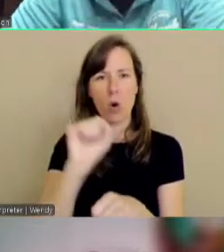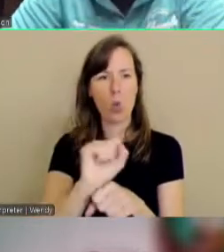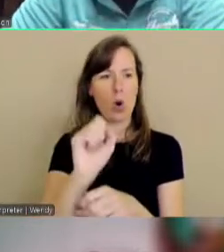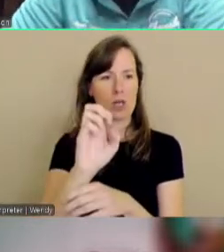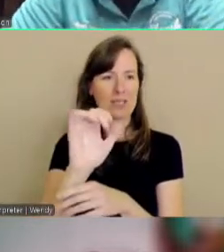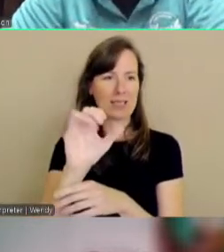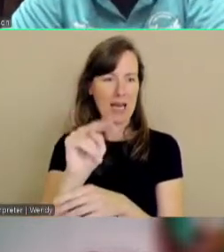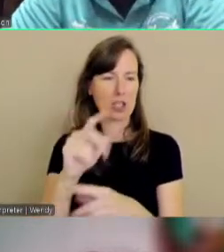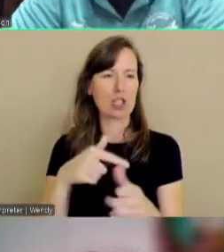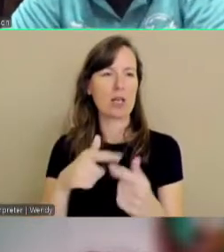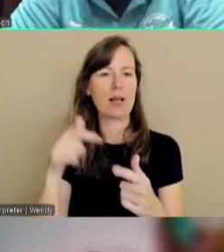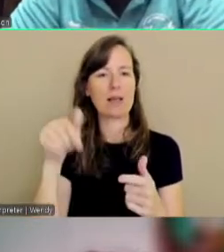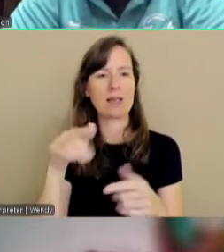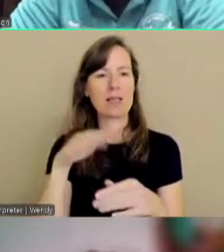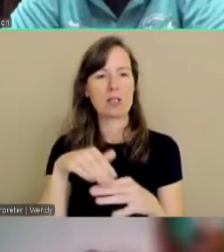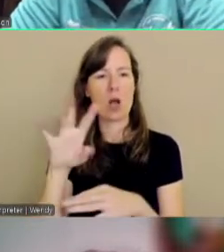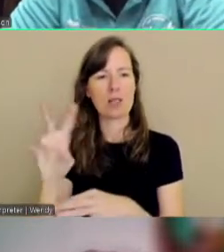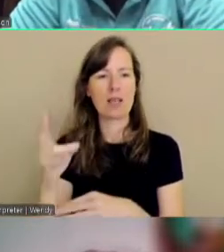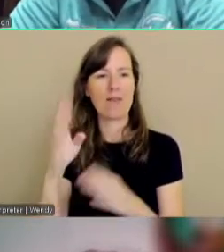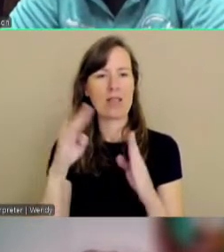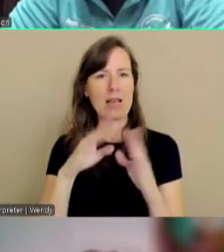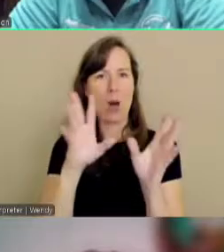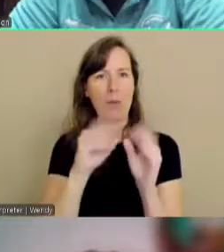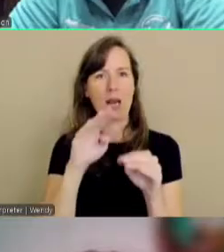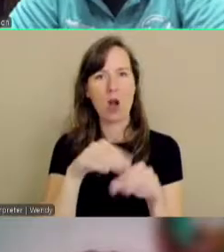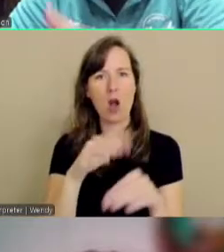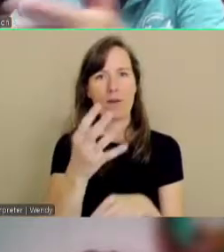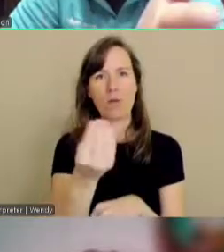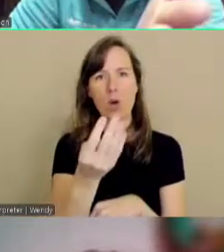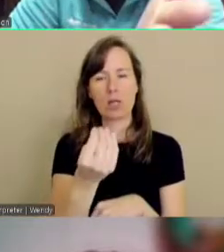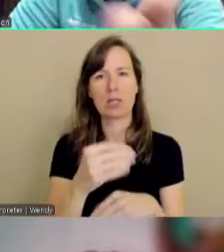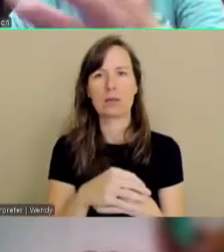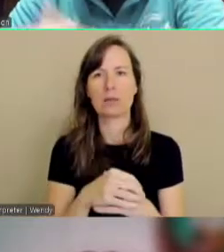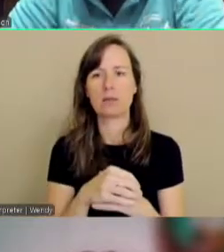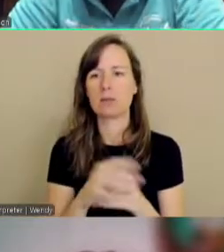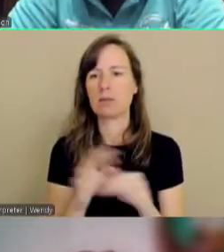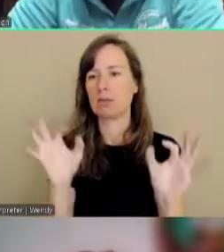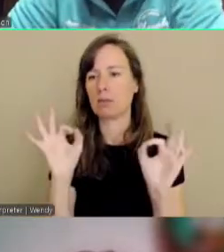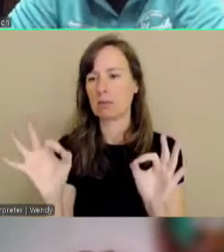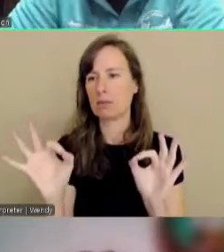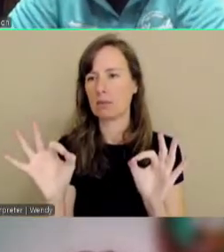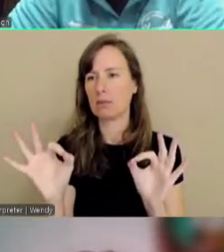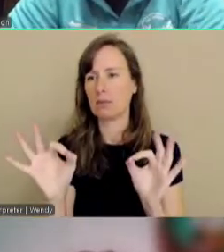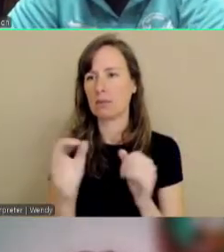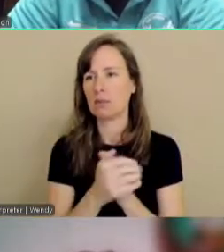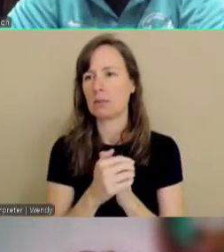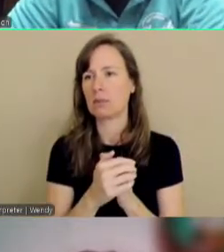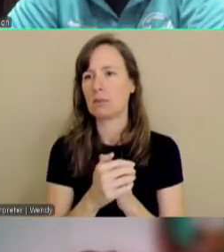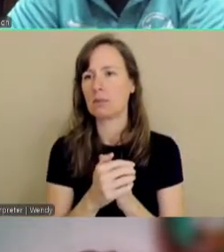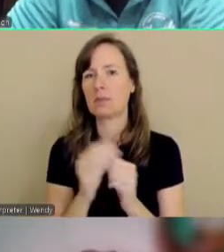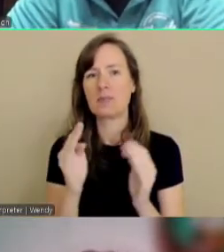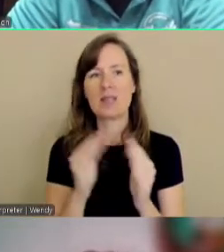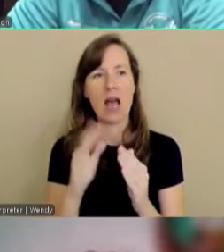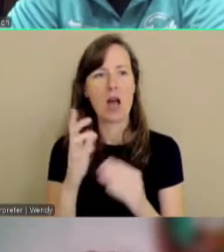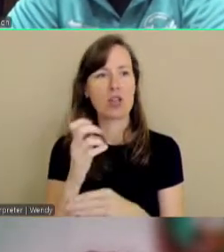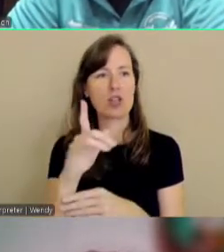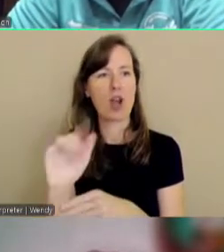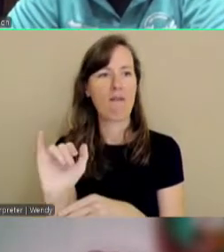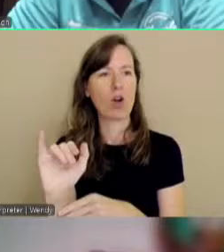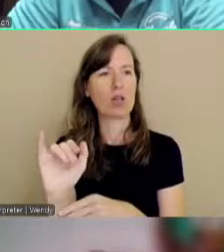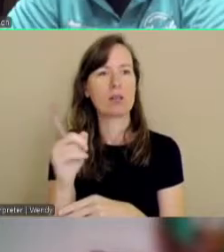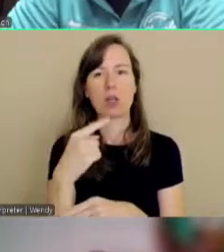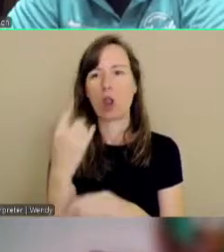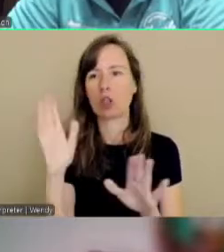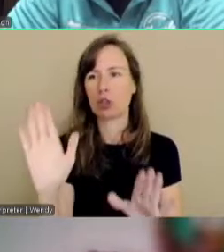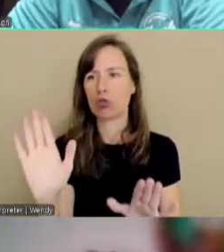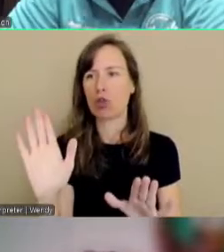7th, and then the town meeting will be on the 14th. Yeah, this is perfect. Town of Cheverly. That looks great. And